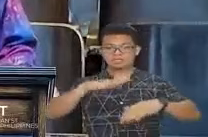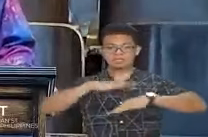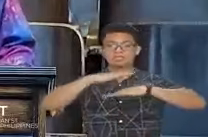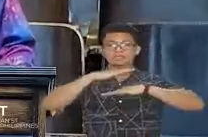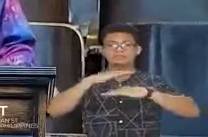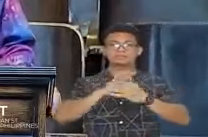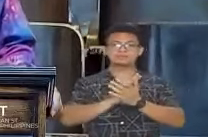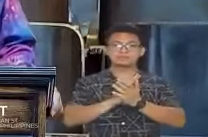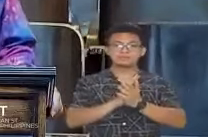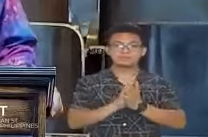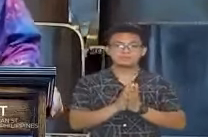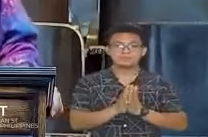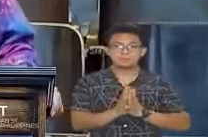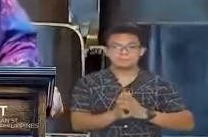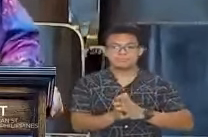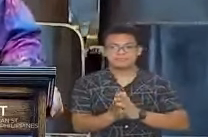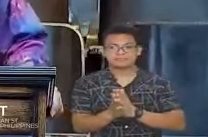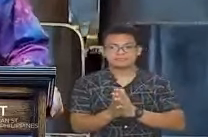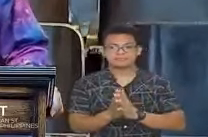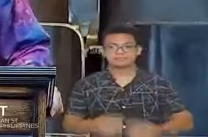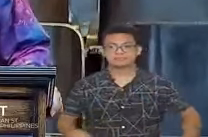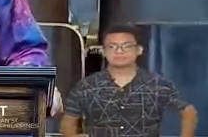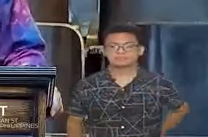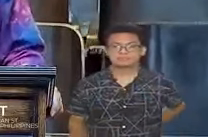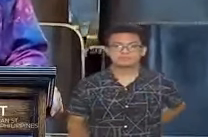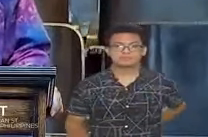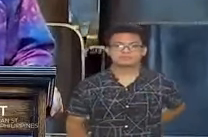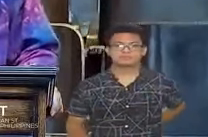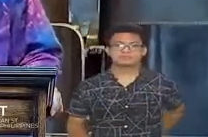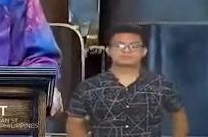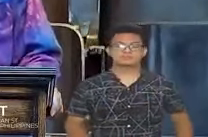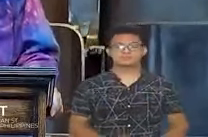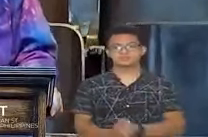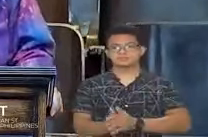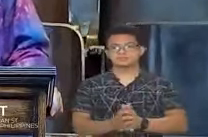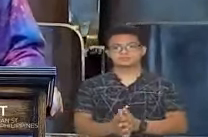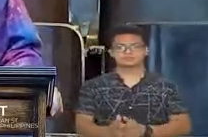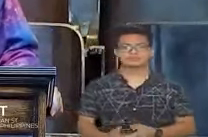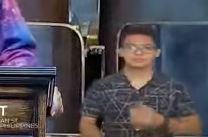dili kulang mig, kay wamang ko dito. Kamu, wamang mo'y sakyanan.